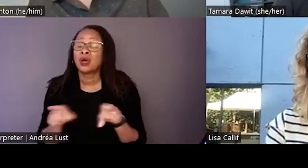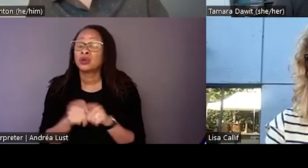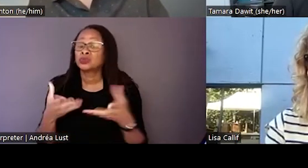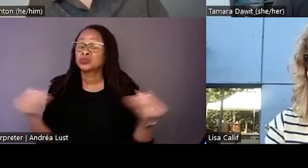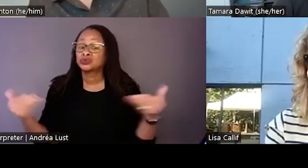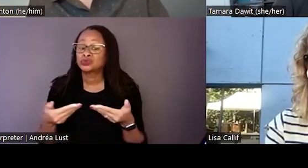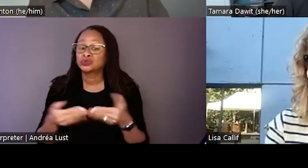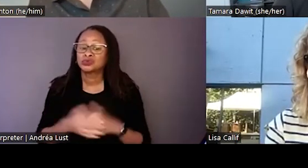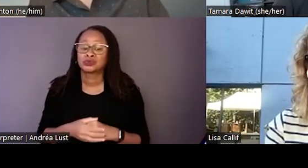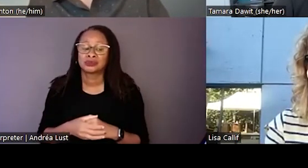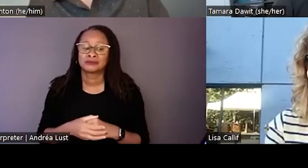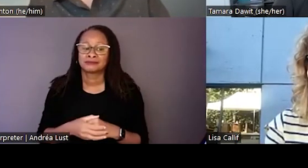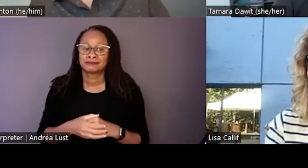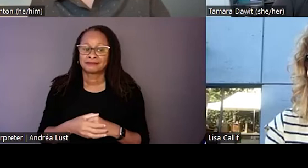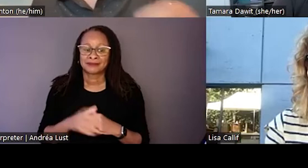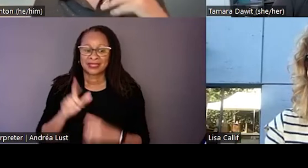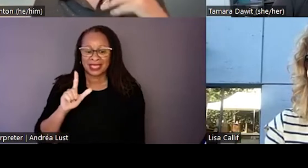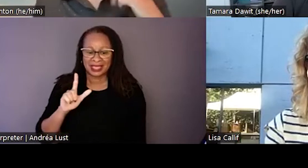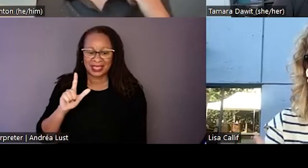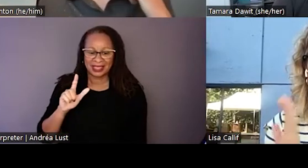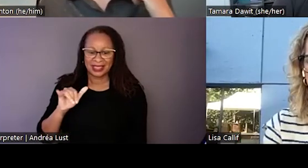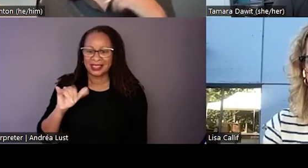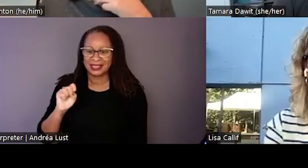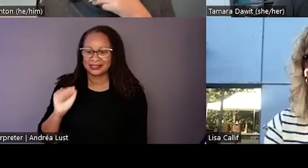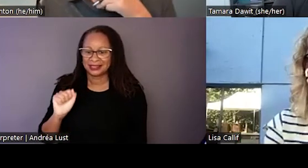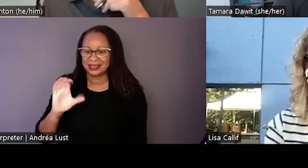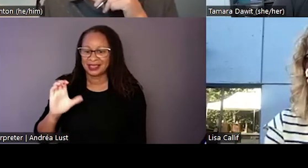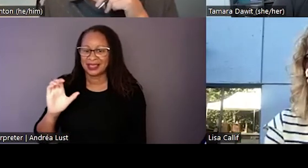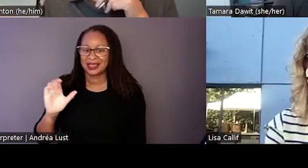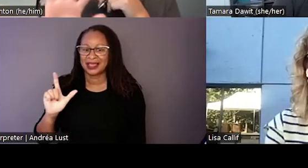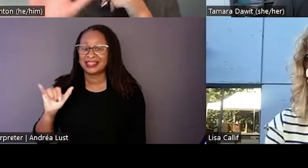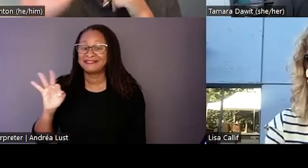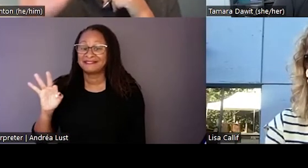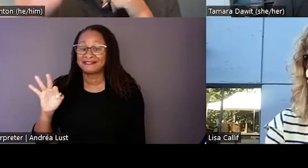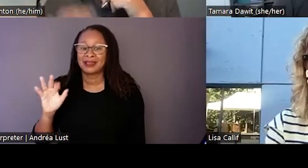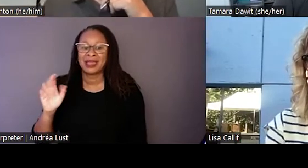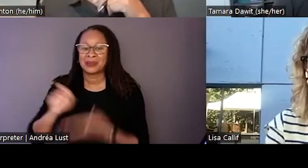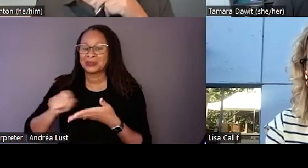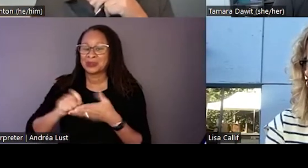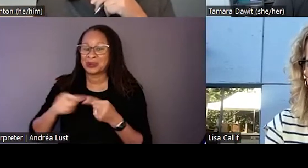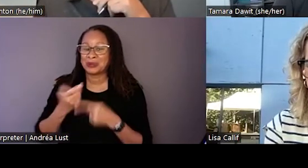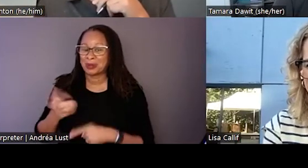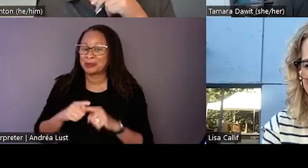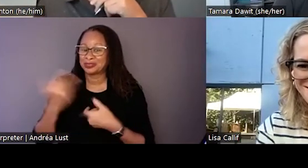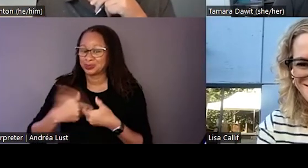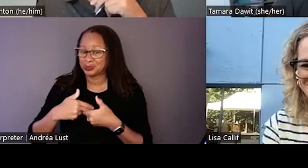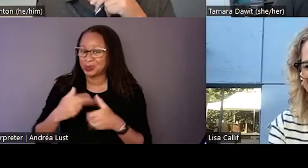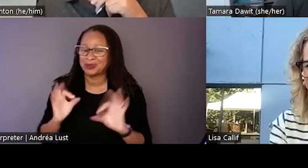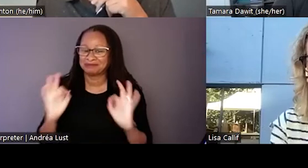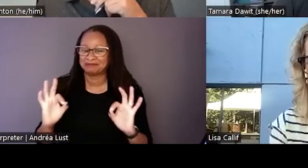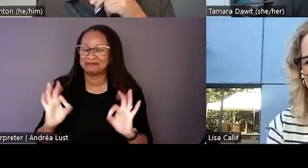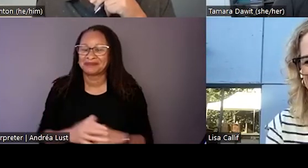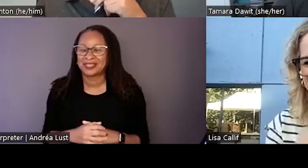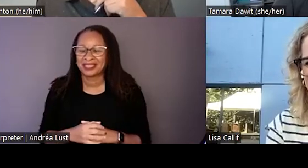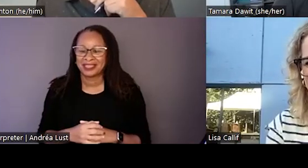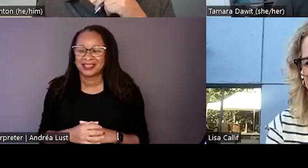introduce, now we have Lisa with us, Lisa Califf. I was going to make a note about her, but she joined, that's great. So